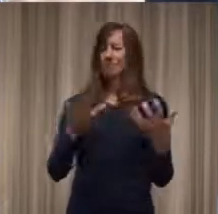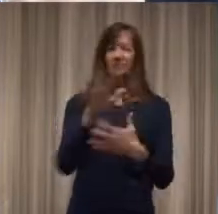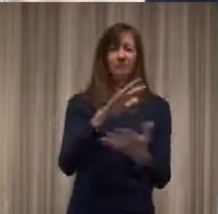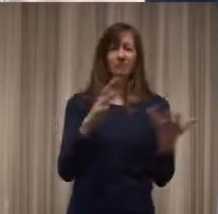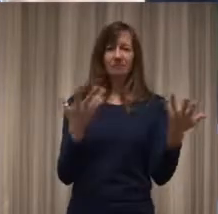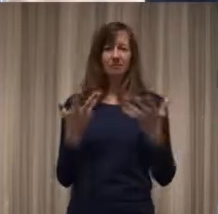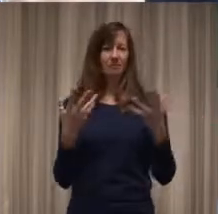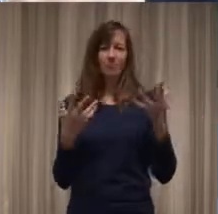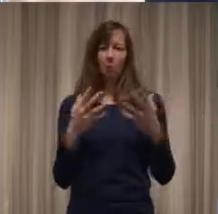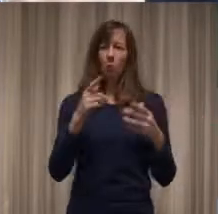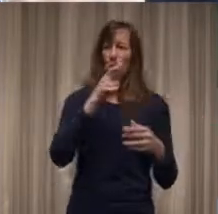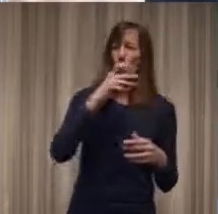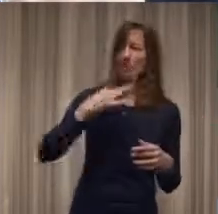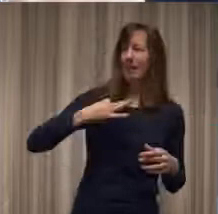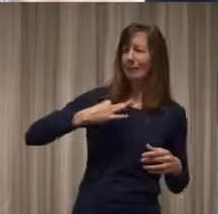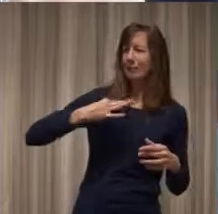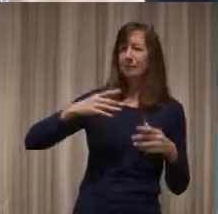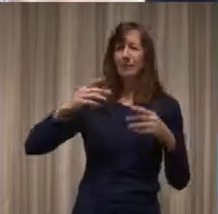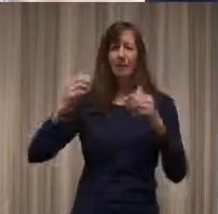on and so forth.